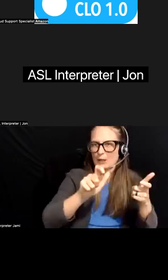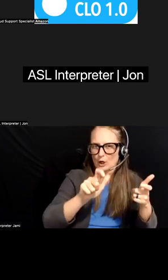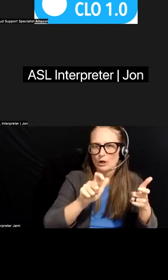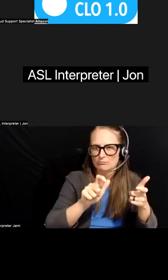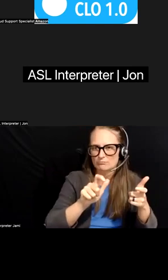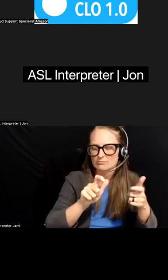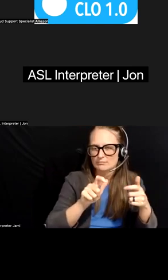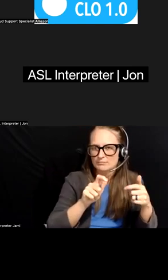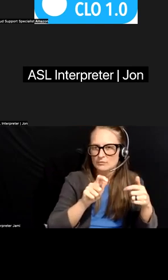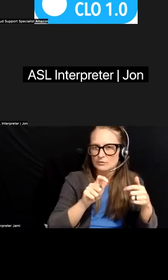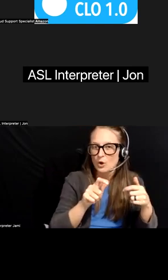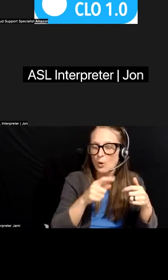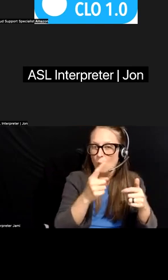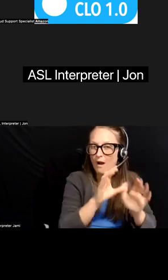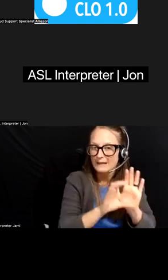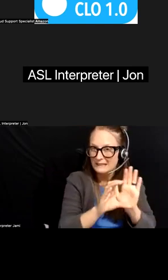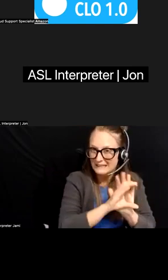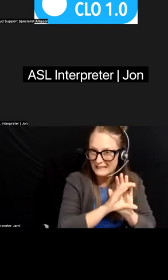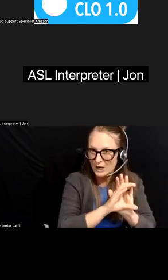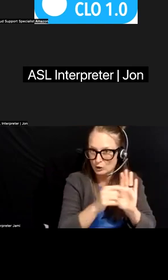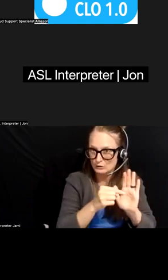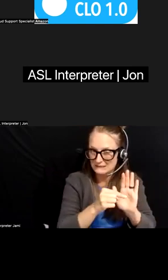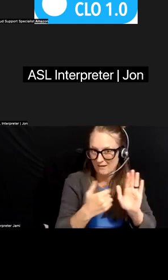is large amount.